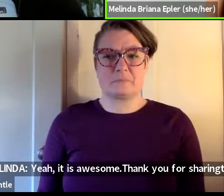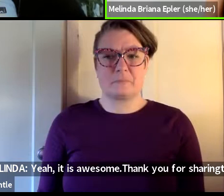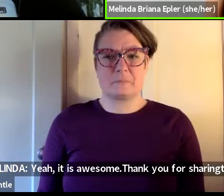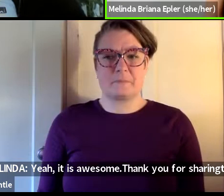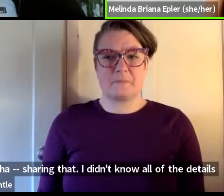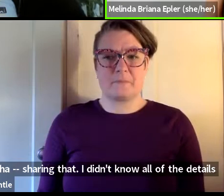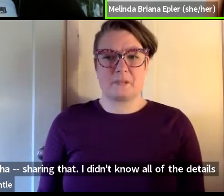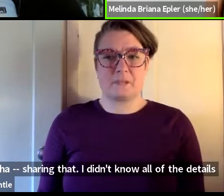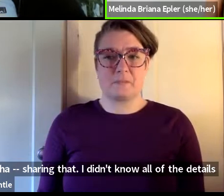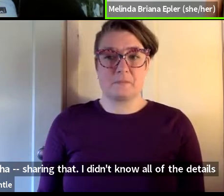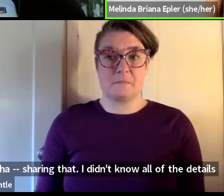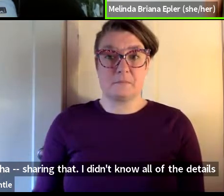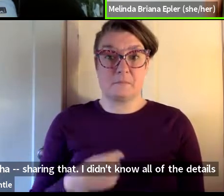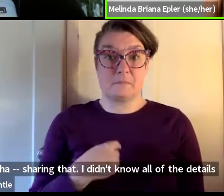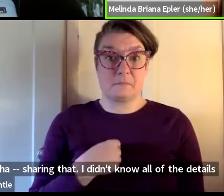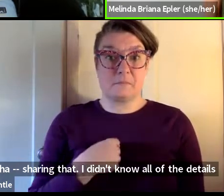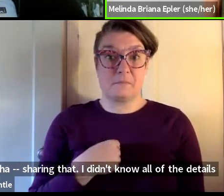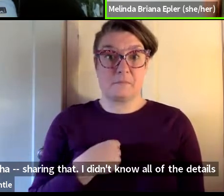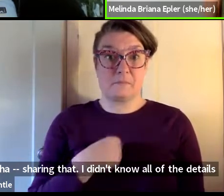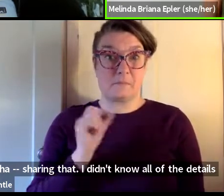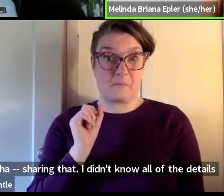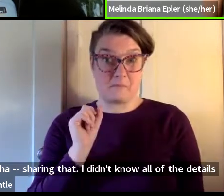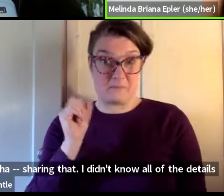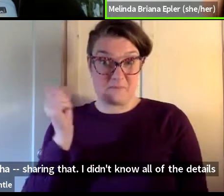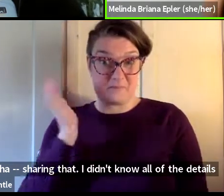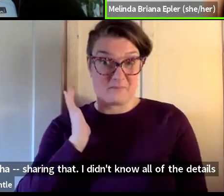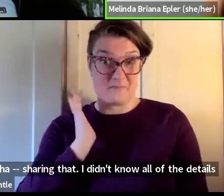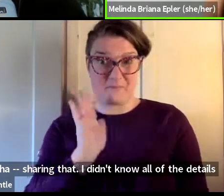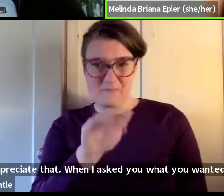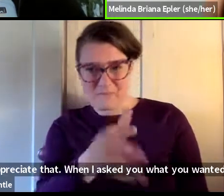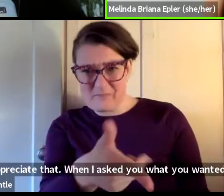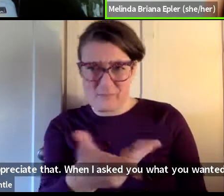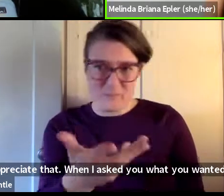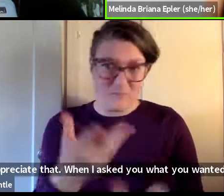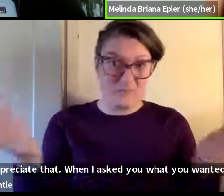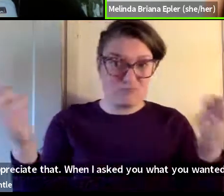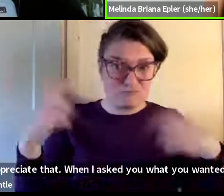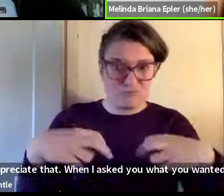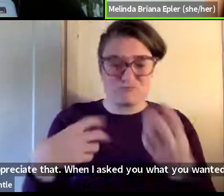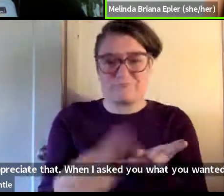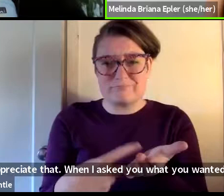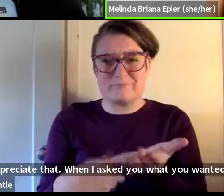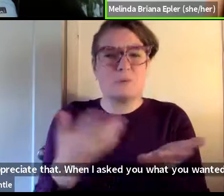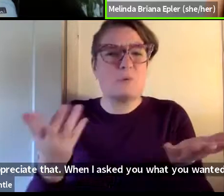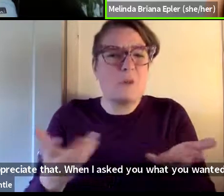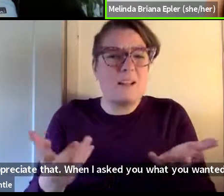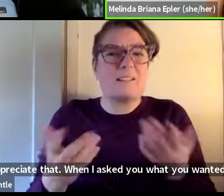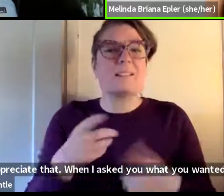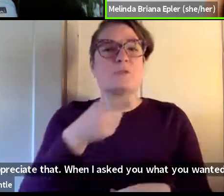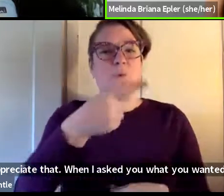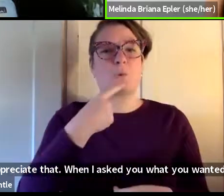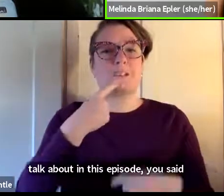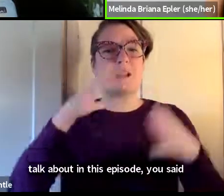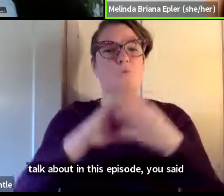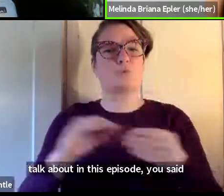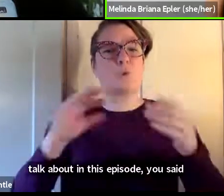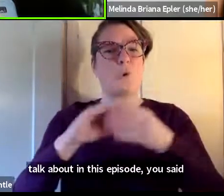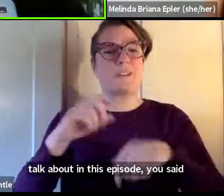When I asked you what you wanted to talk about in this episode, you said storytelling. Why?